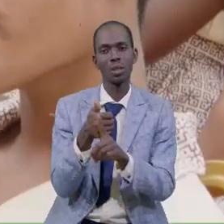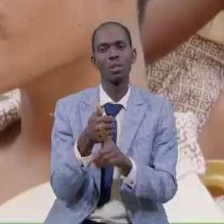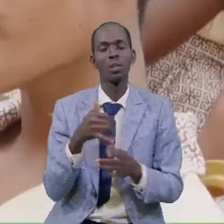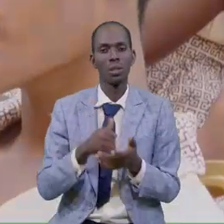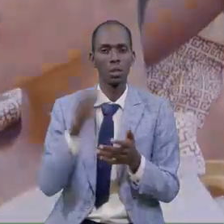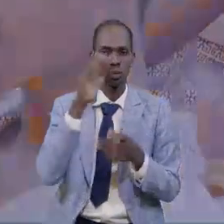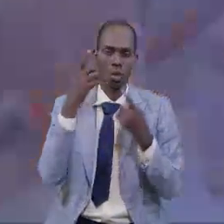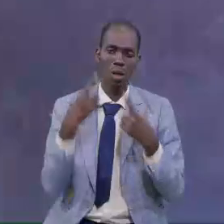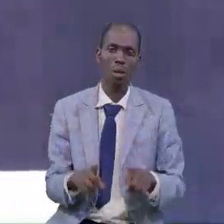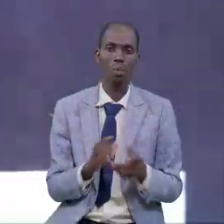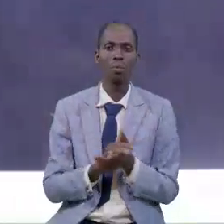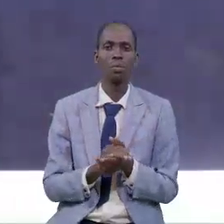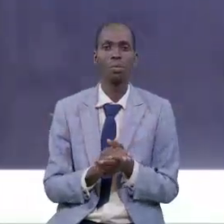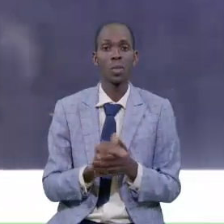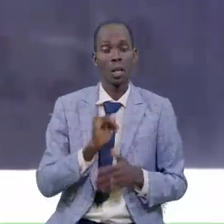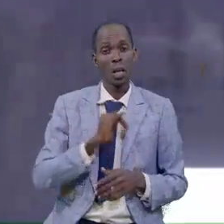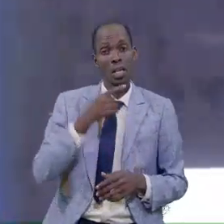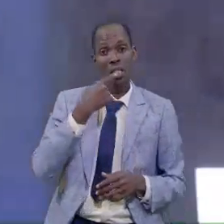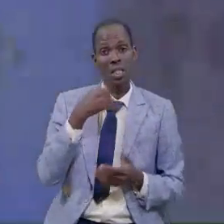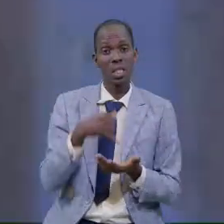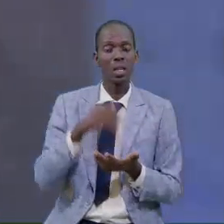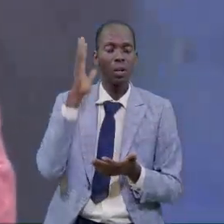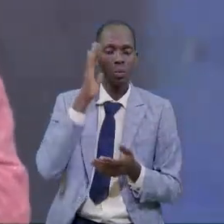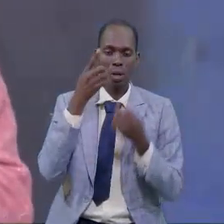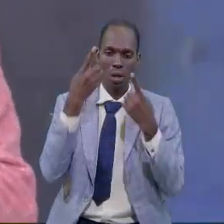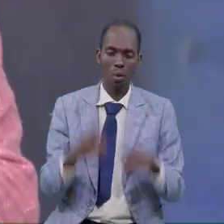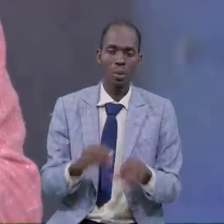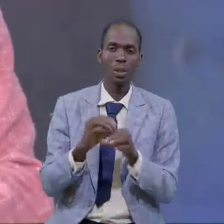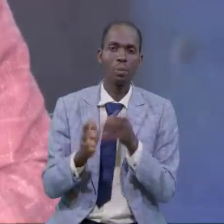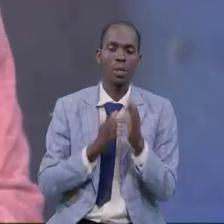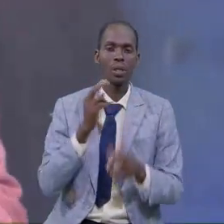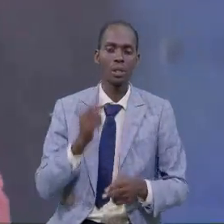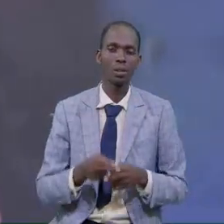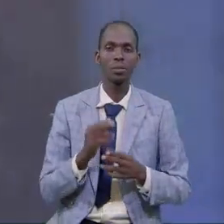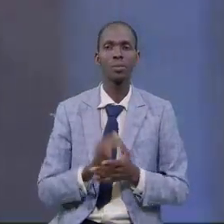I said it will happen.